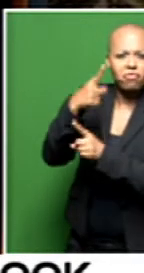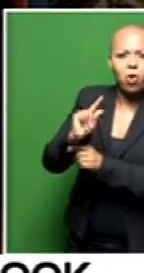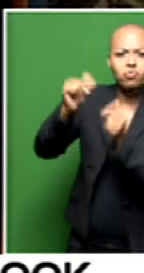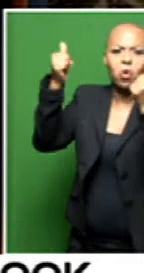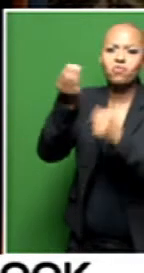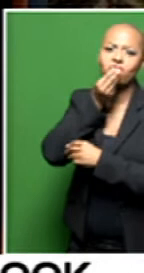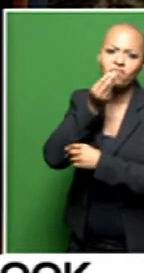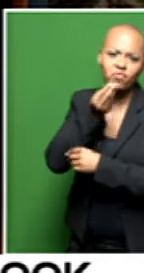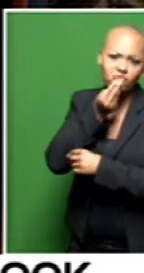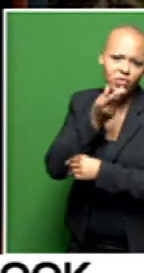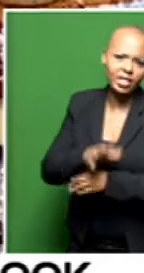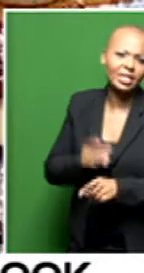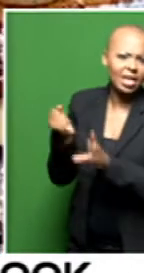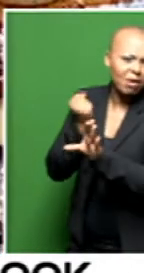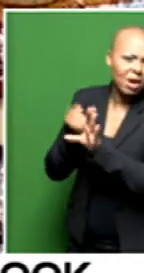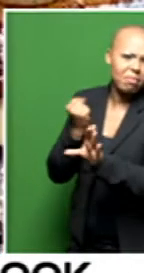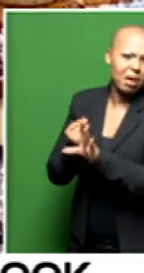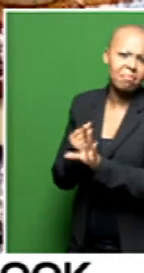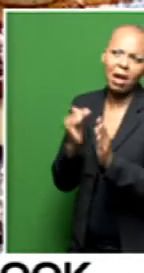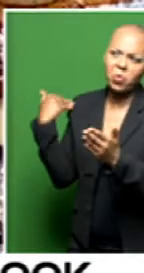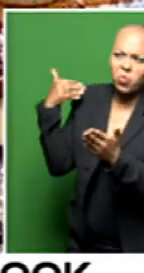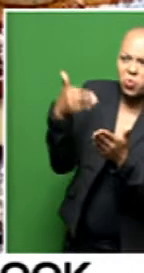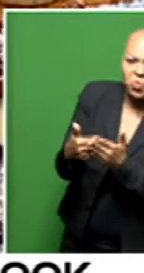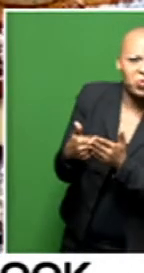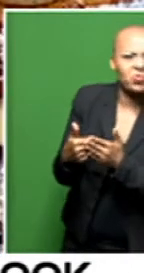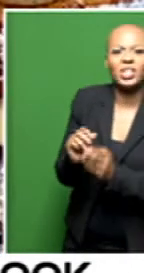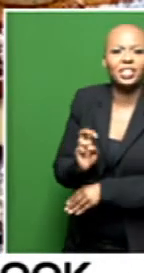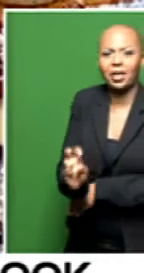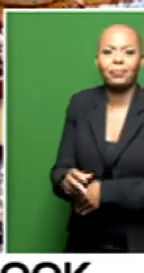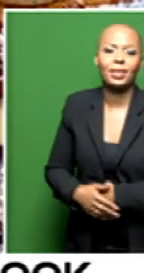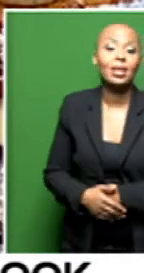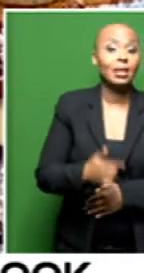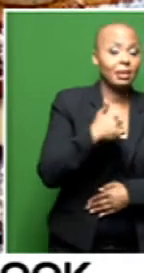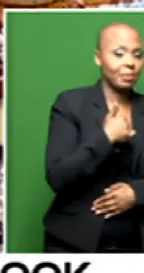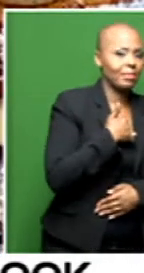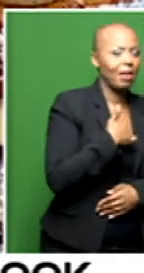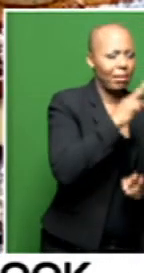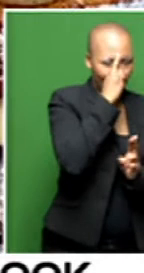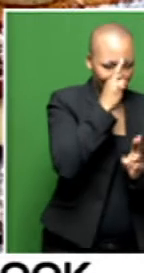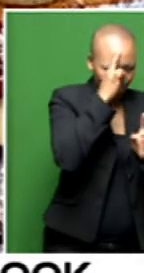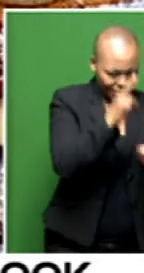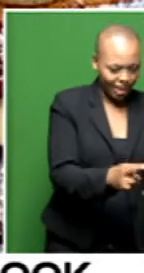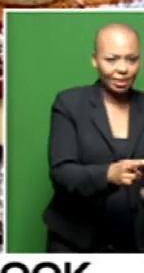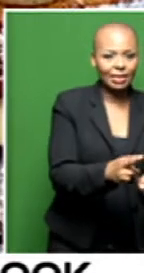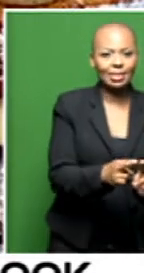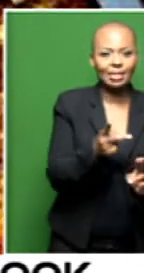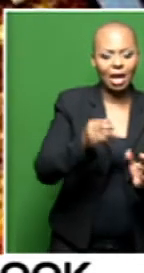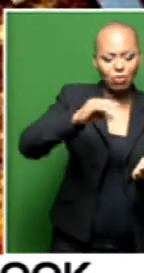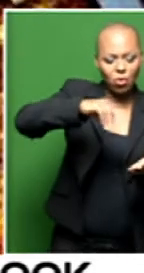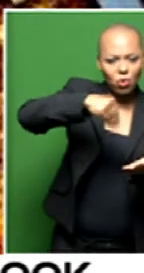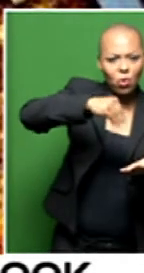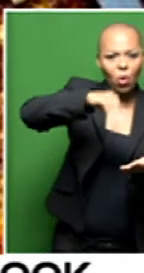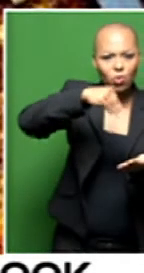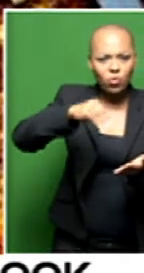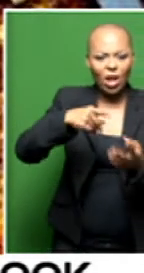evolved over the years. Yeah, I'm a big fighter for, first of all, respecting ingredients. You know, I always tell people when you